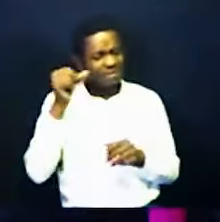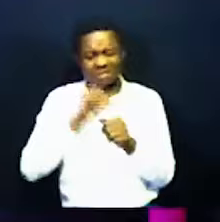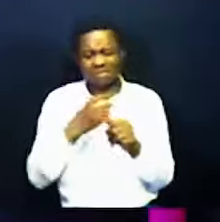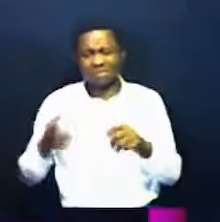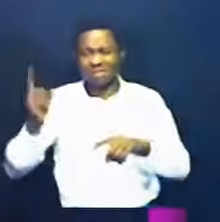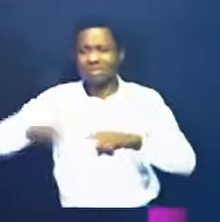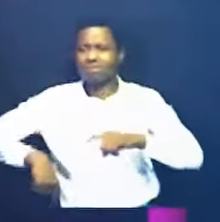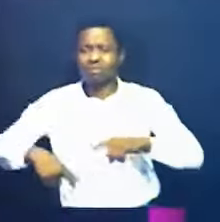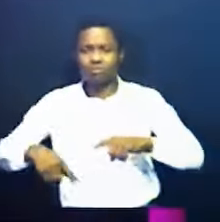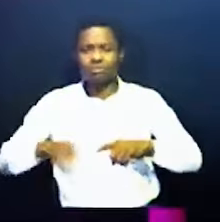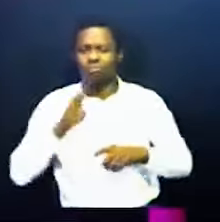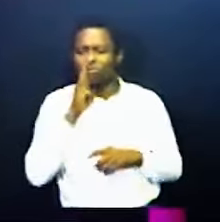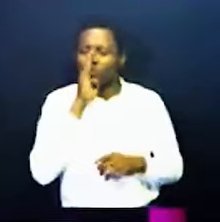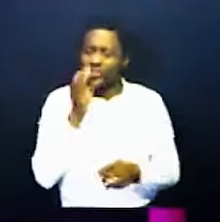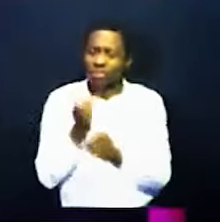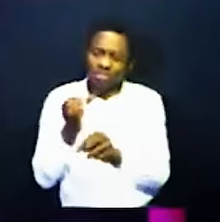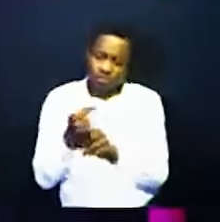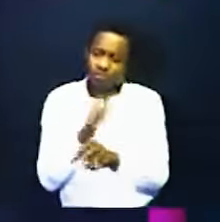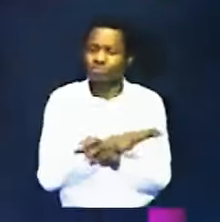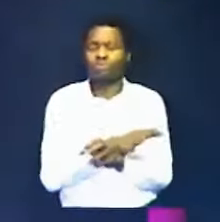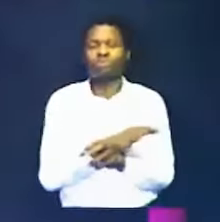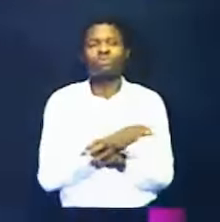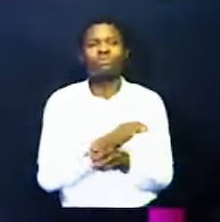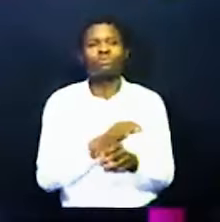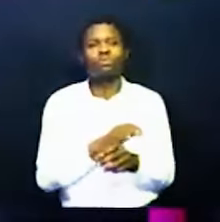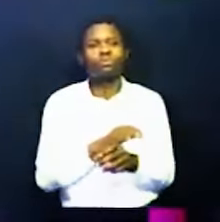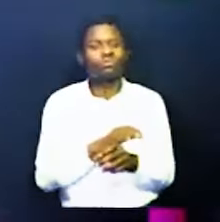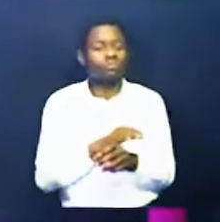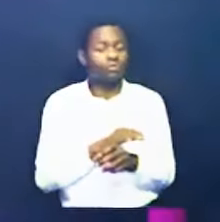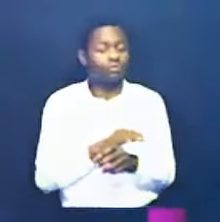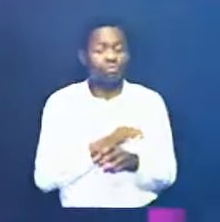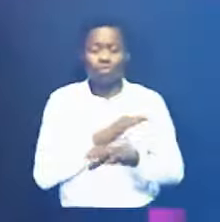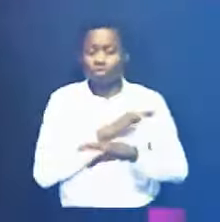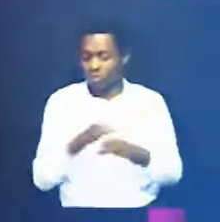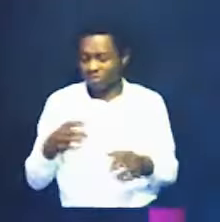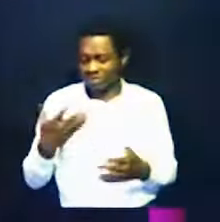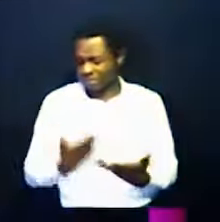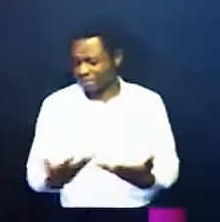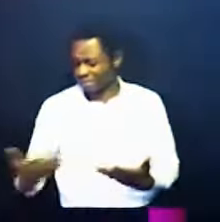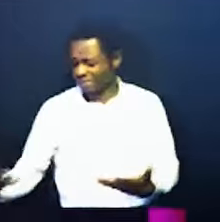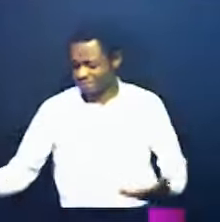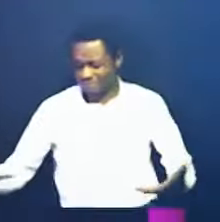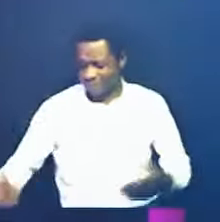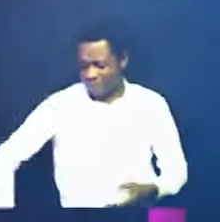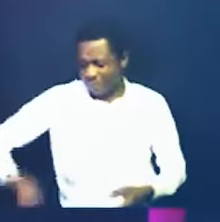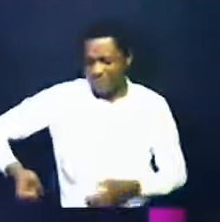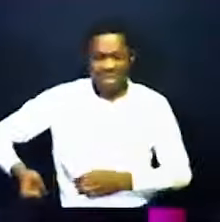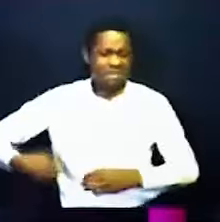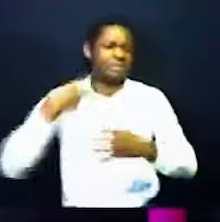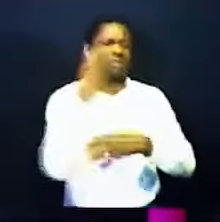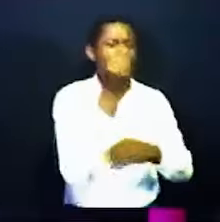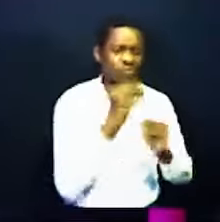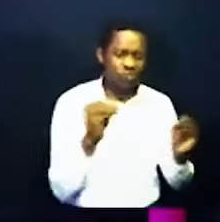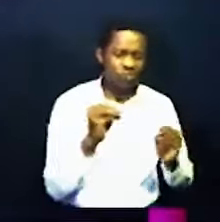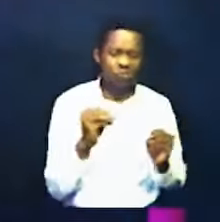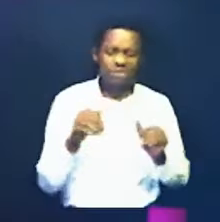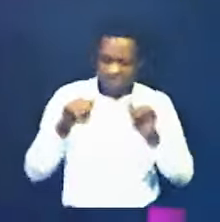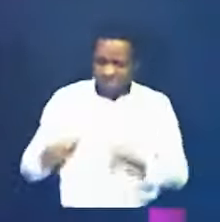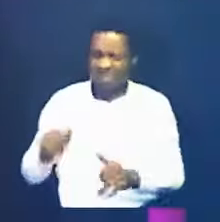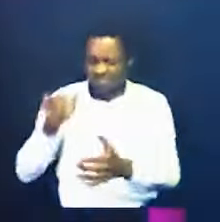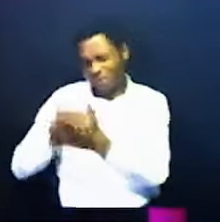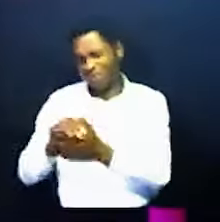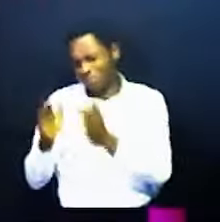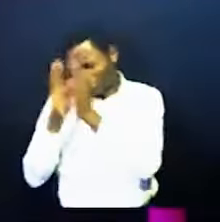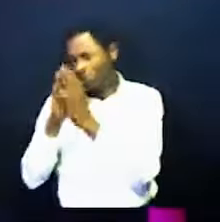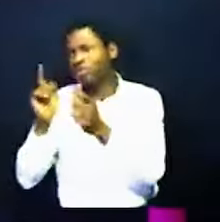Be careful. Don't pack and leave. Don't pack and